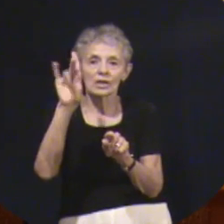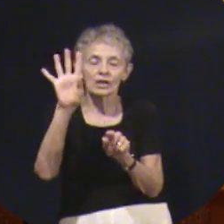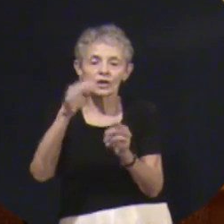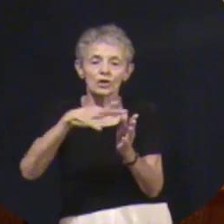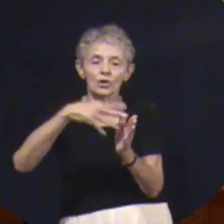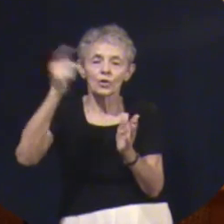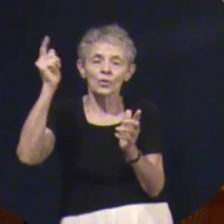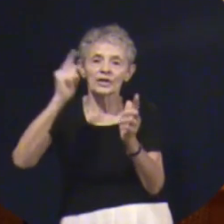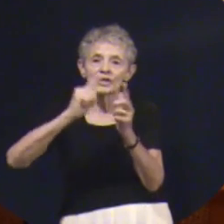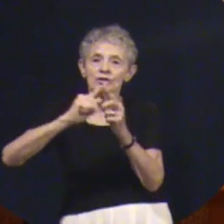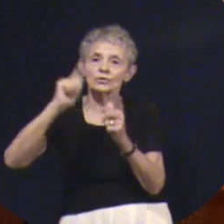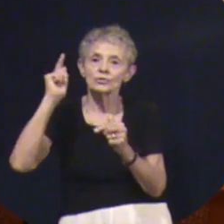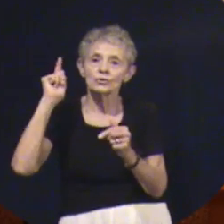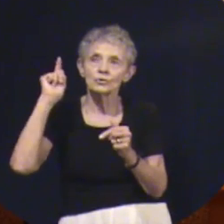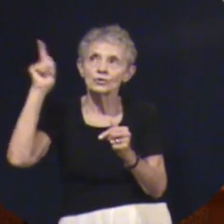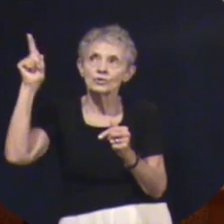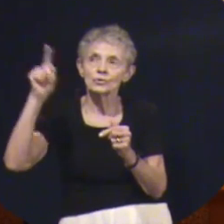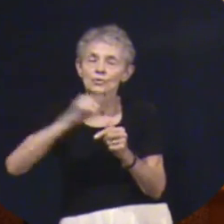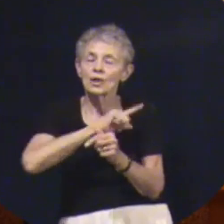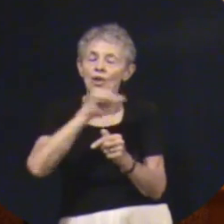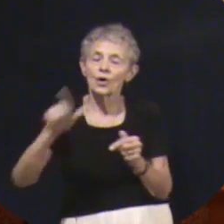you, Lord.